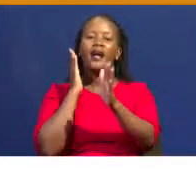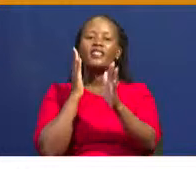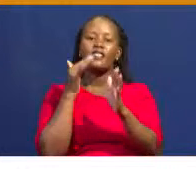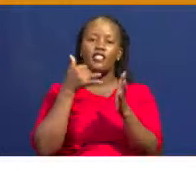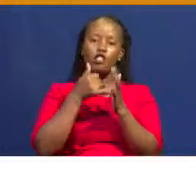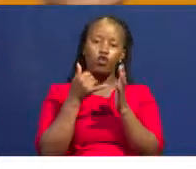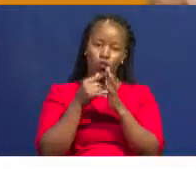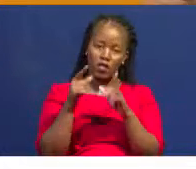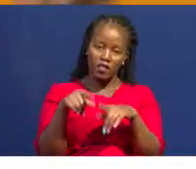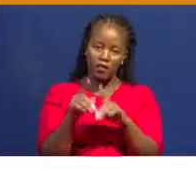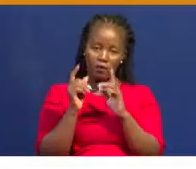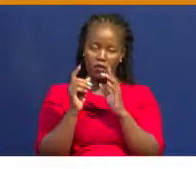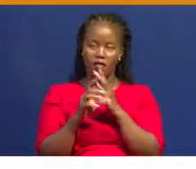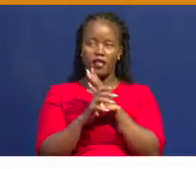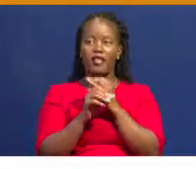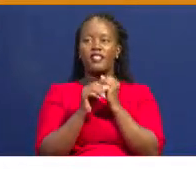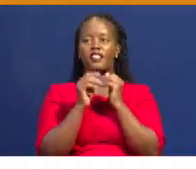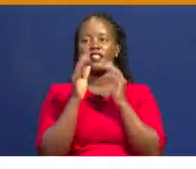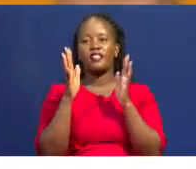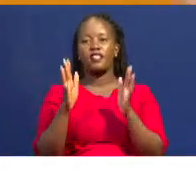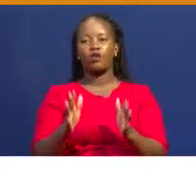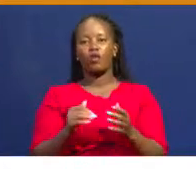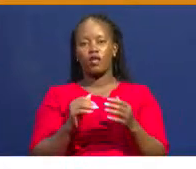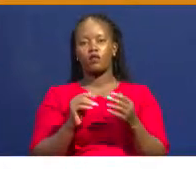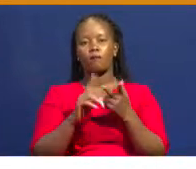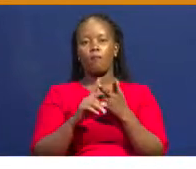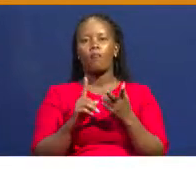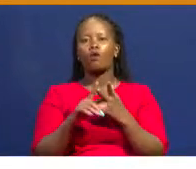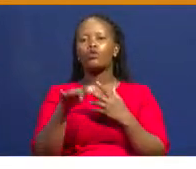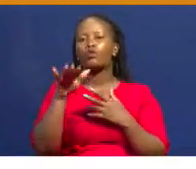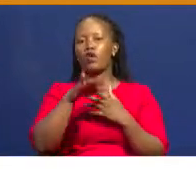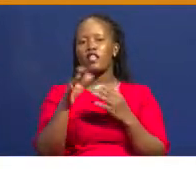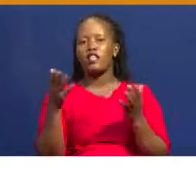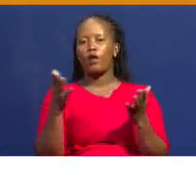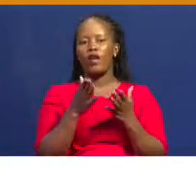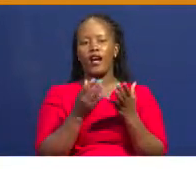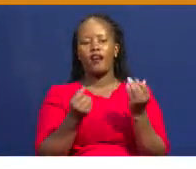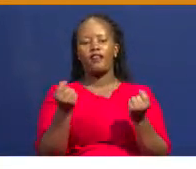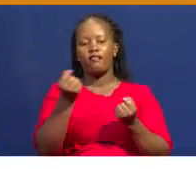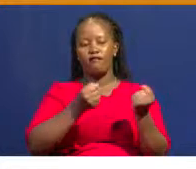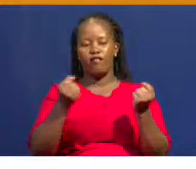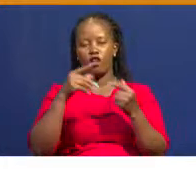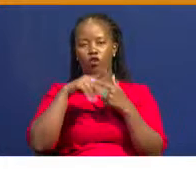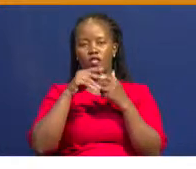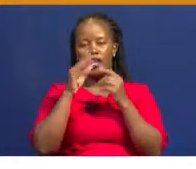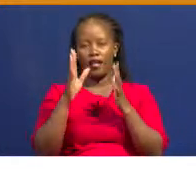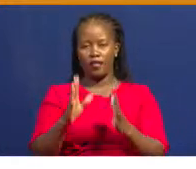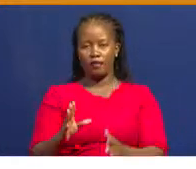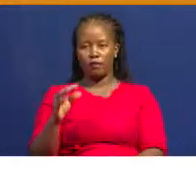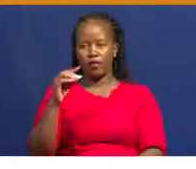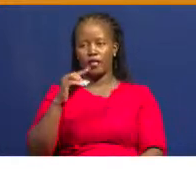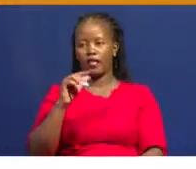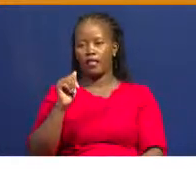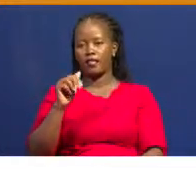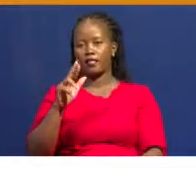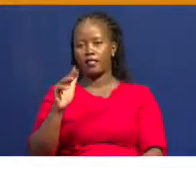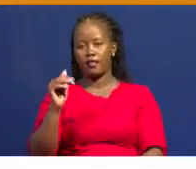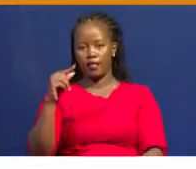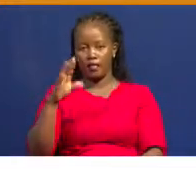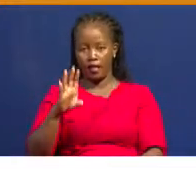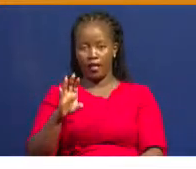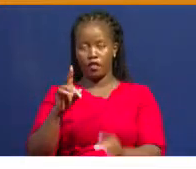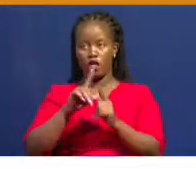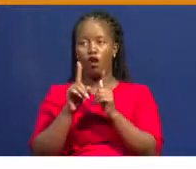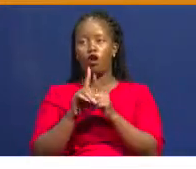deal with them. He's talked of garages. That is a point that which I've also picked, and we have captured it